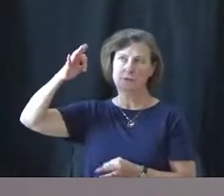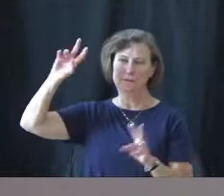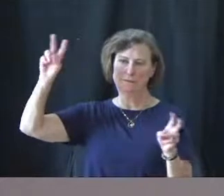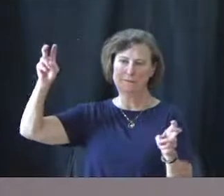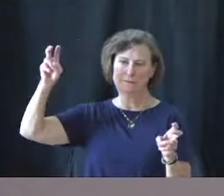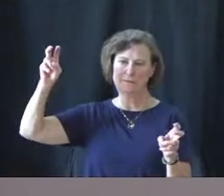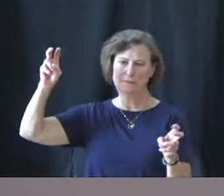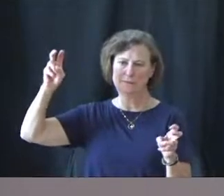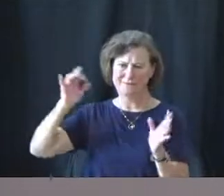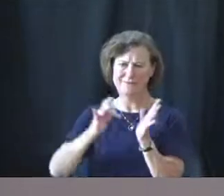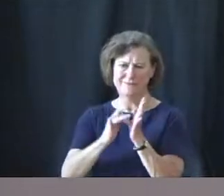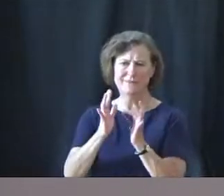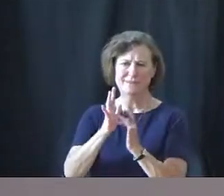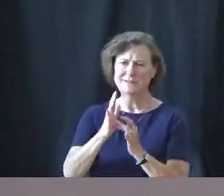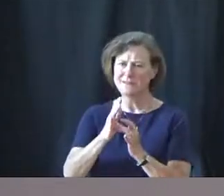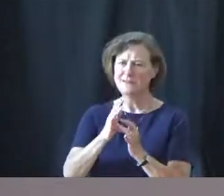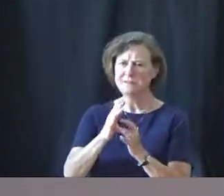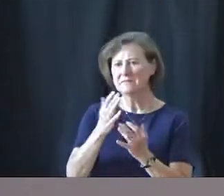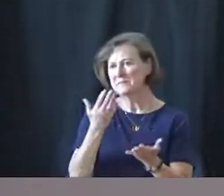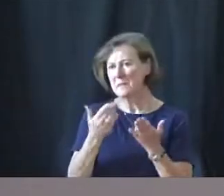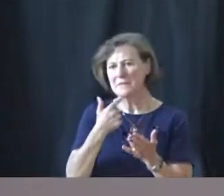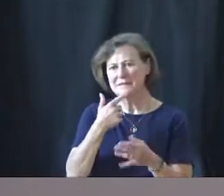Jesus was to have said that on the cross.